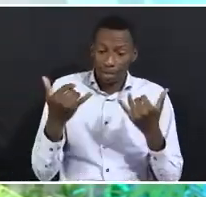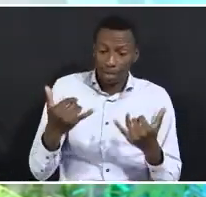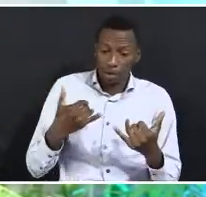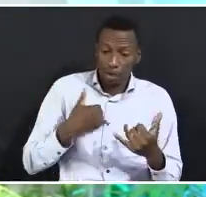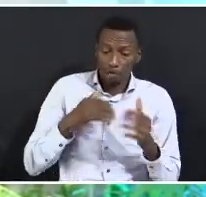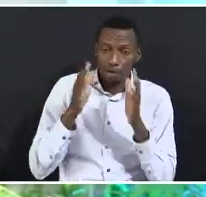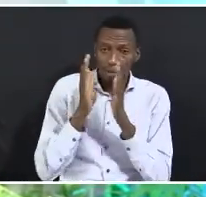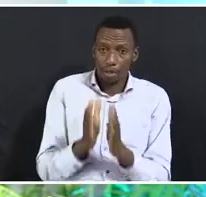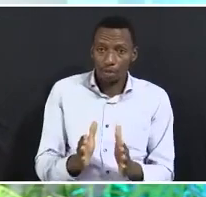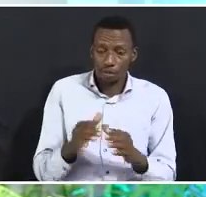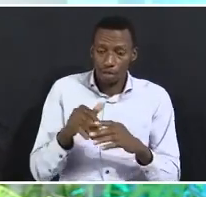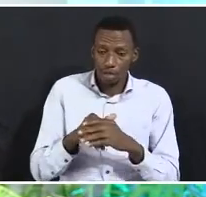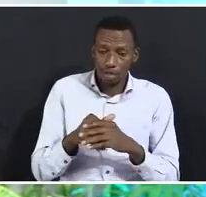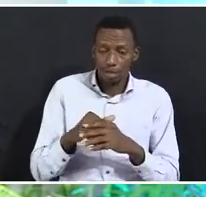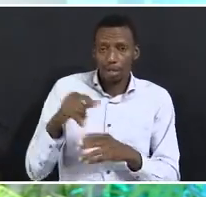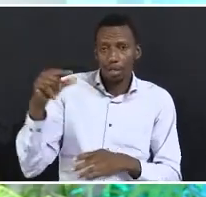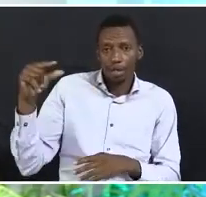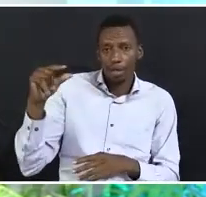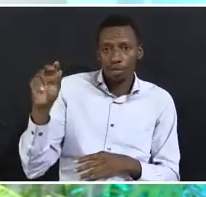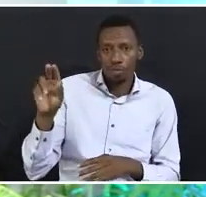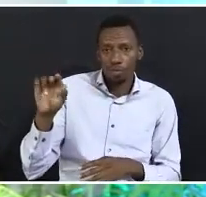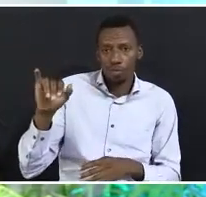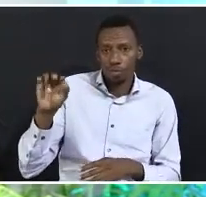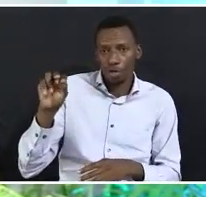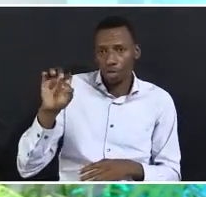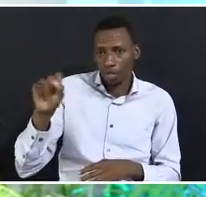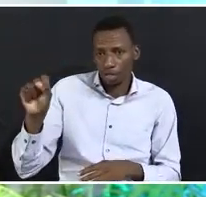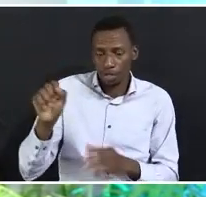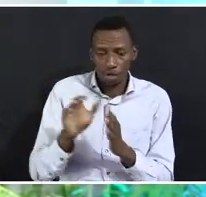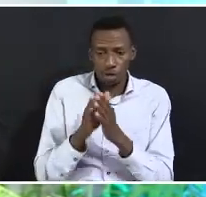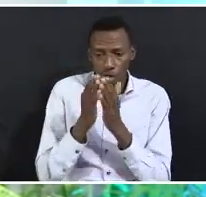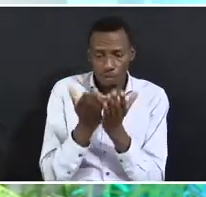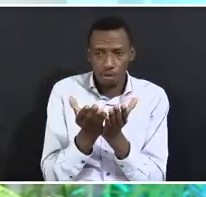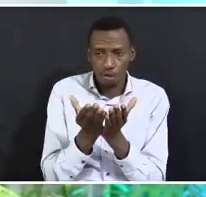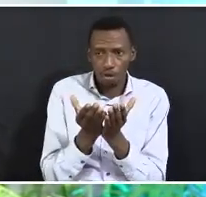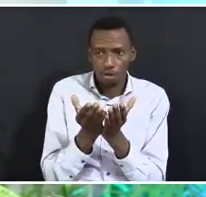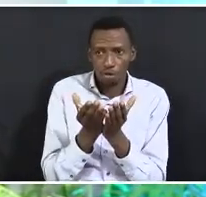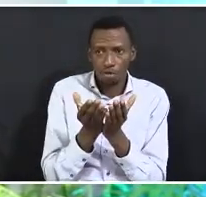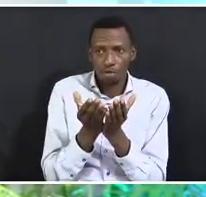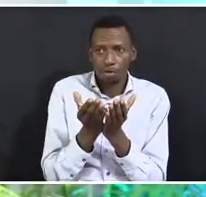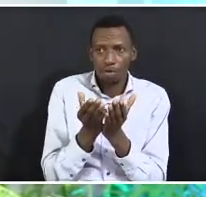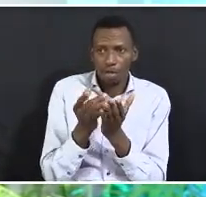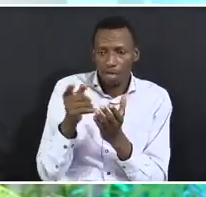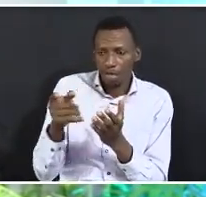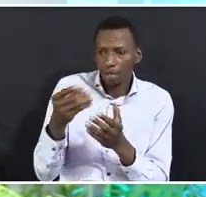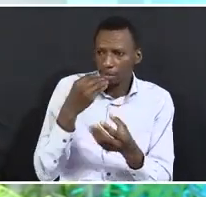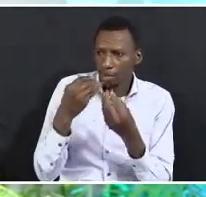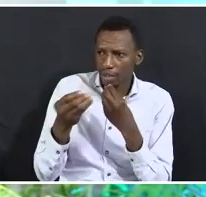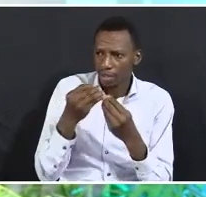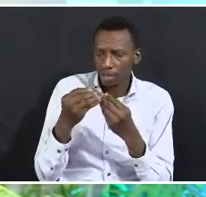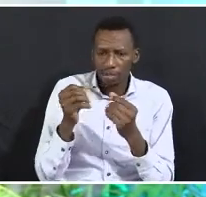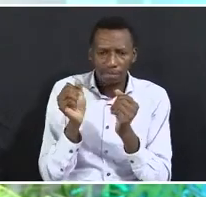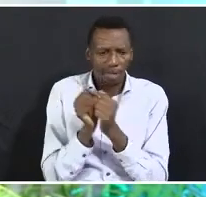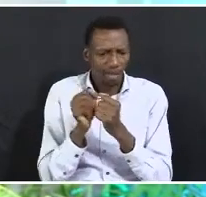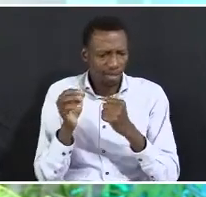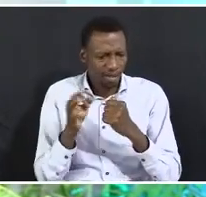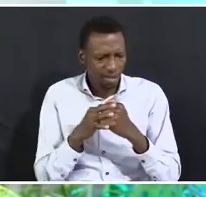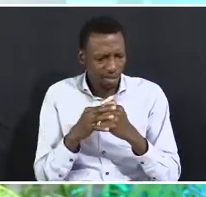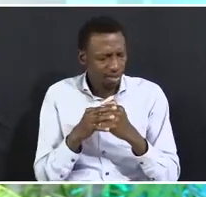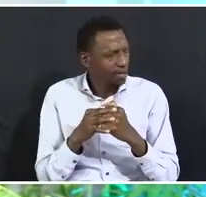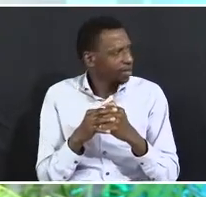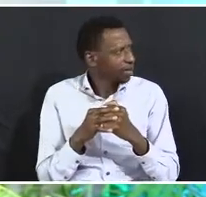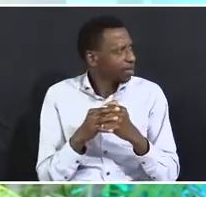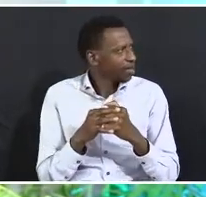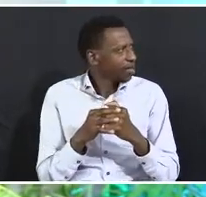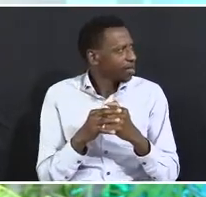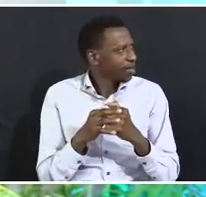Record who celebrated for eating 18 metallic bicycles. I mean, the Guinness Book, go and